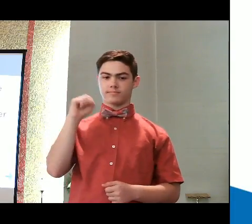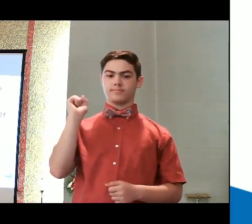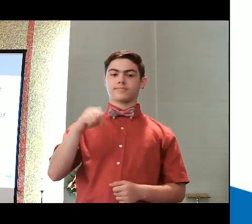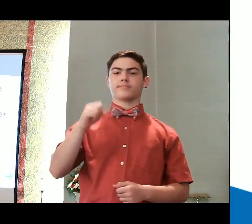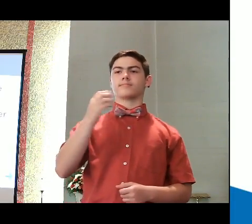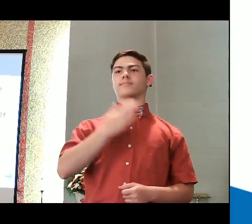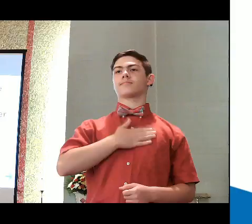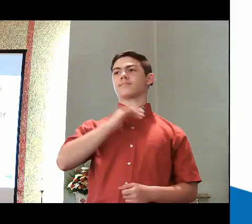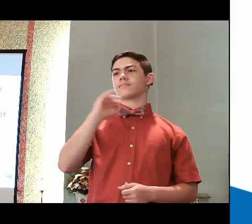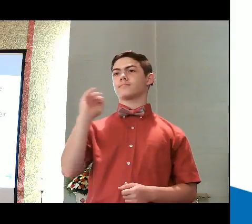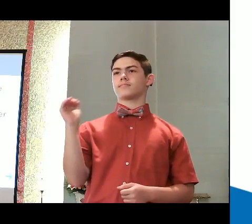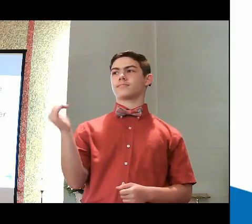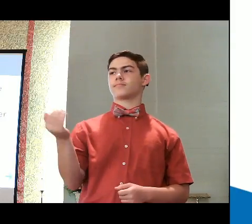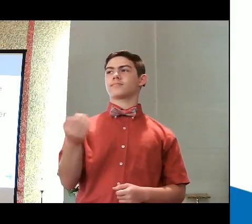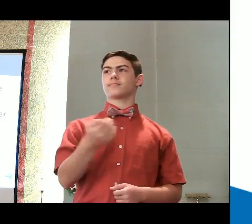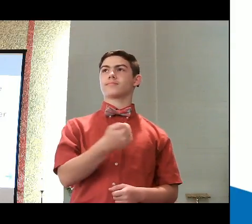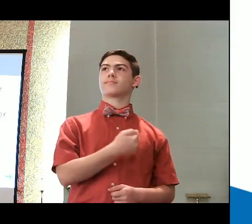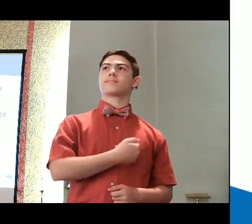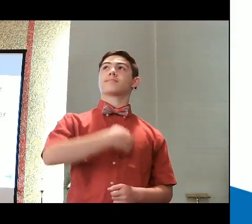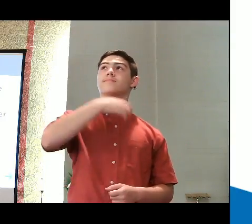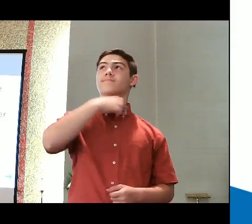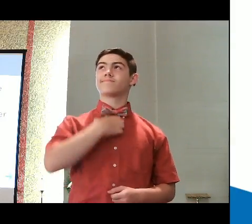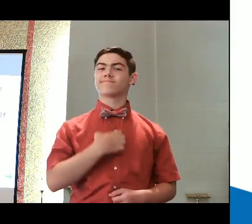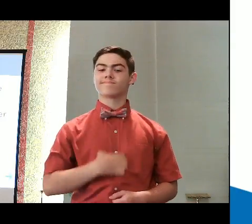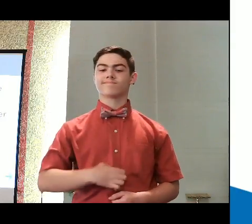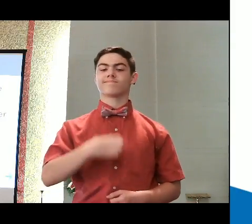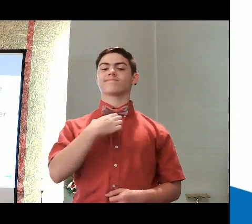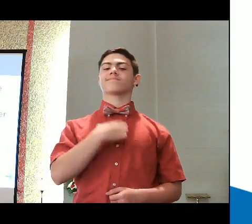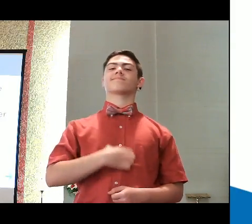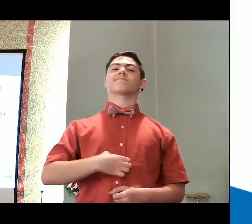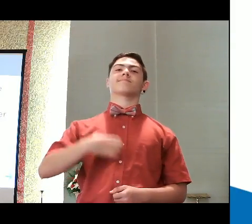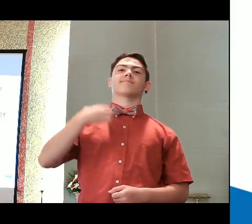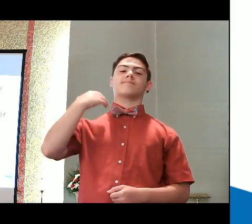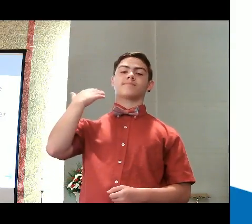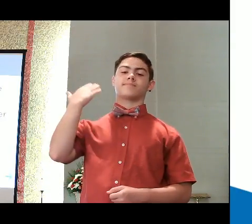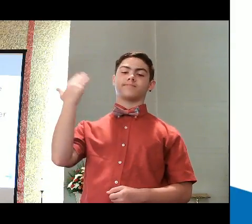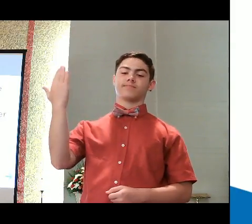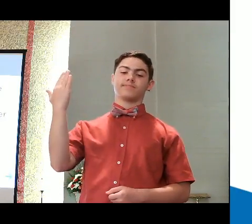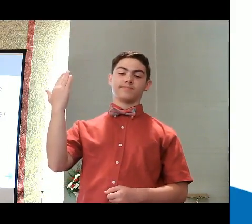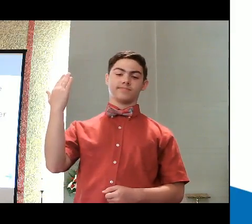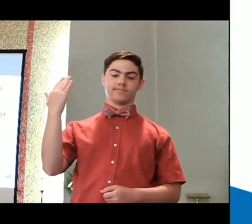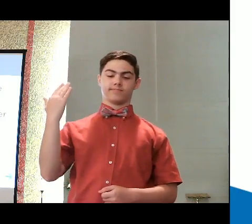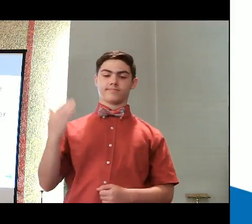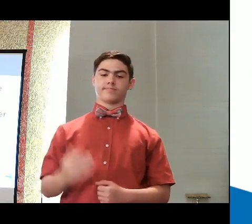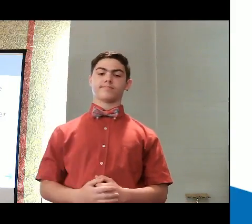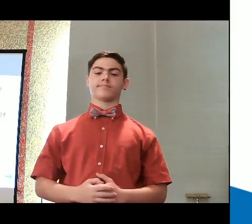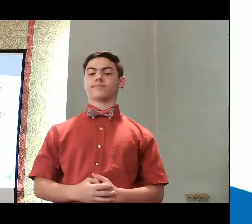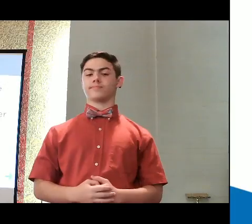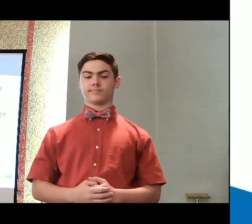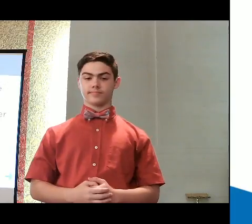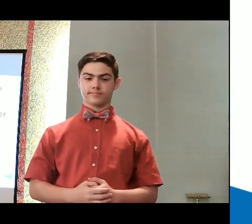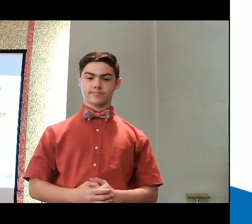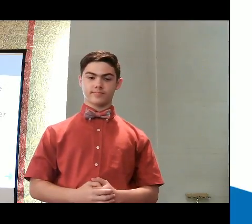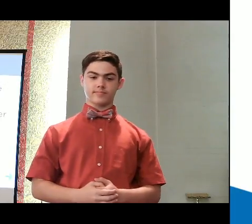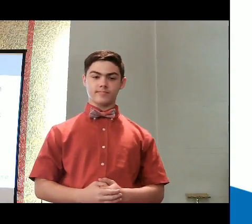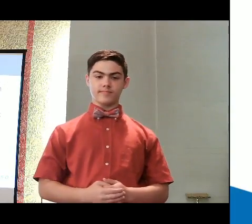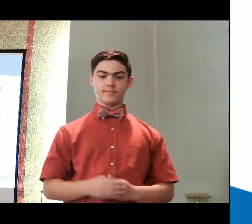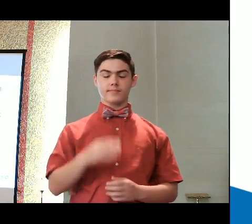God. Yes, my soul longs after you.